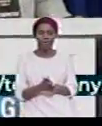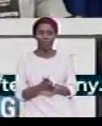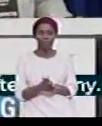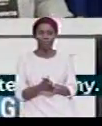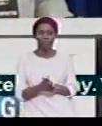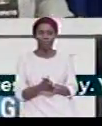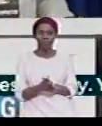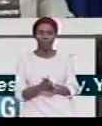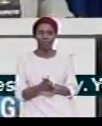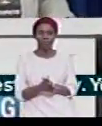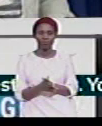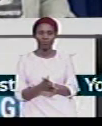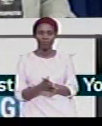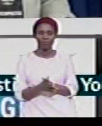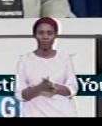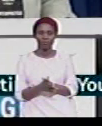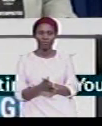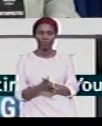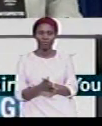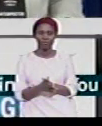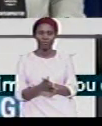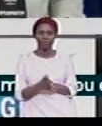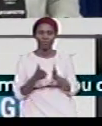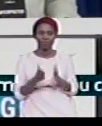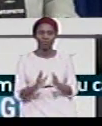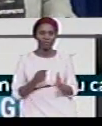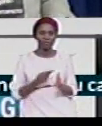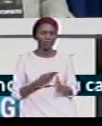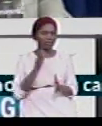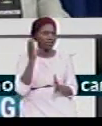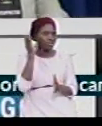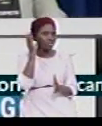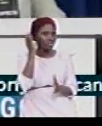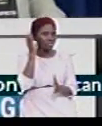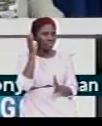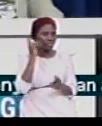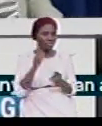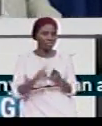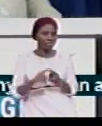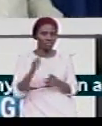Online. Let's hear testimony online now.